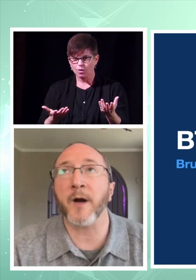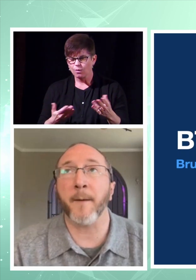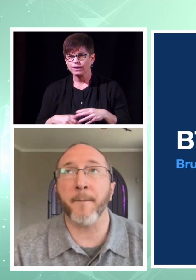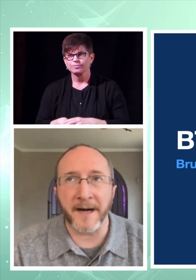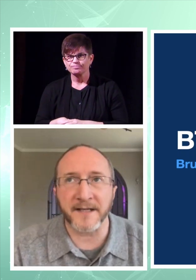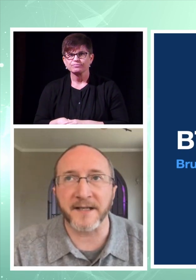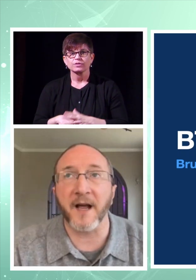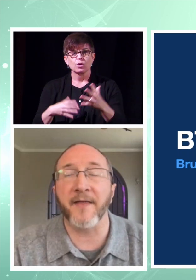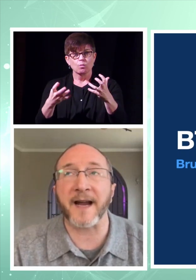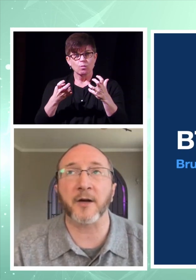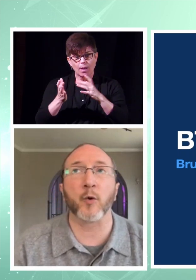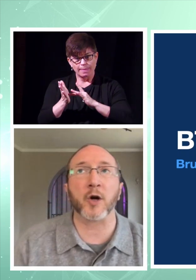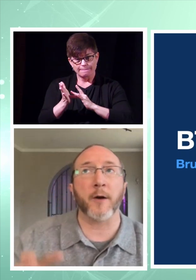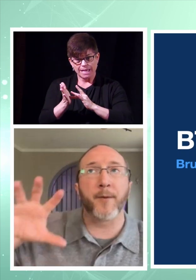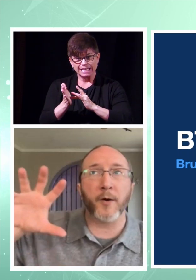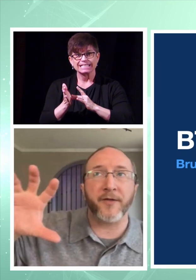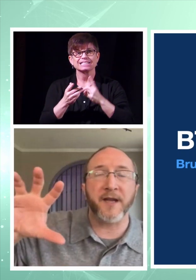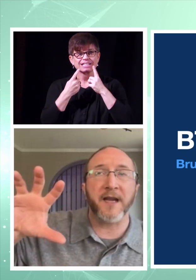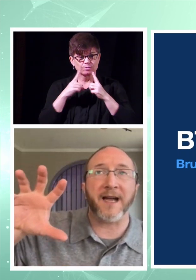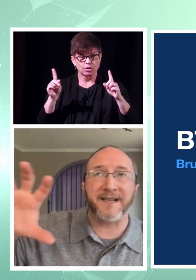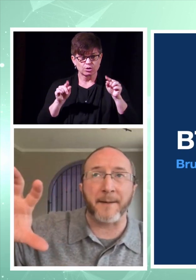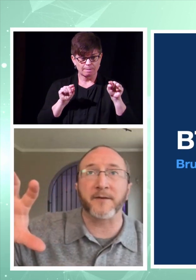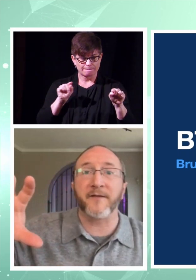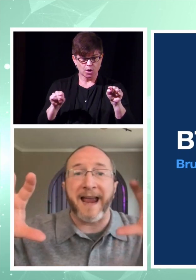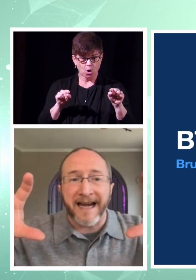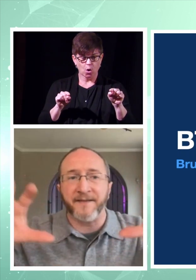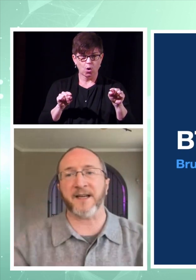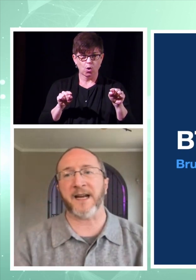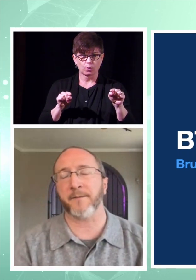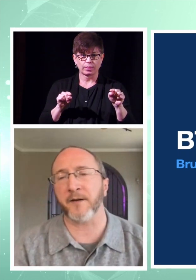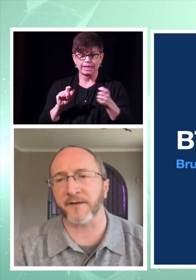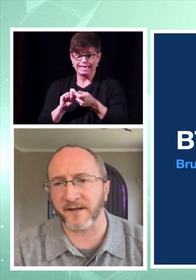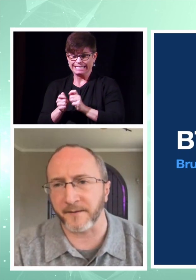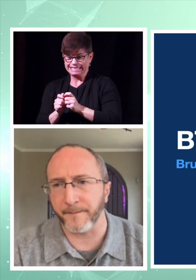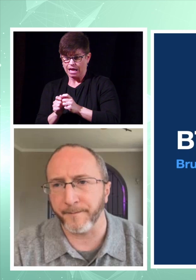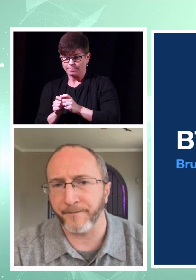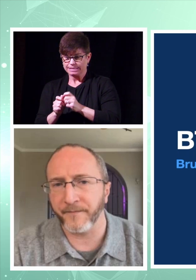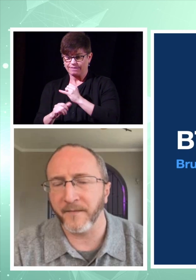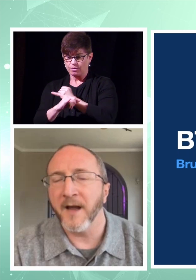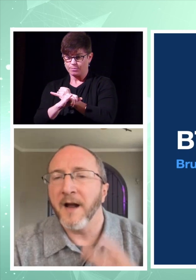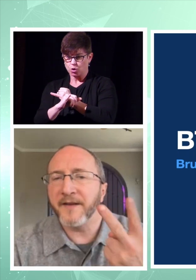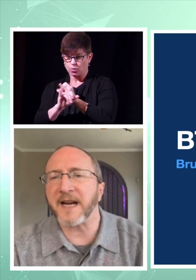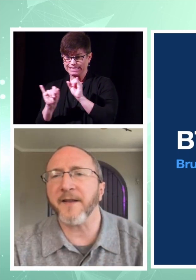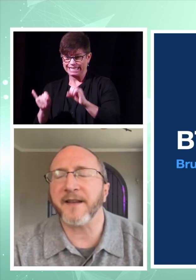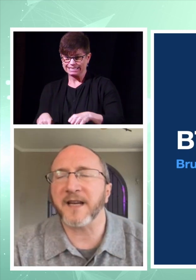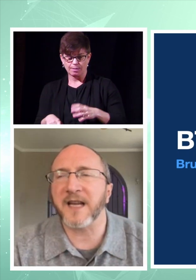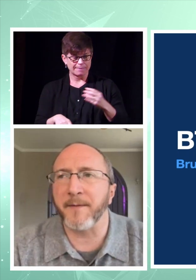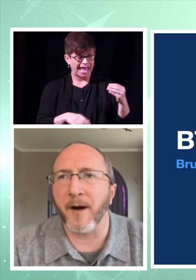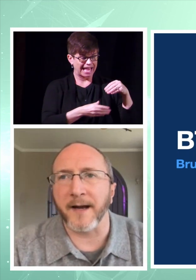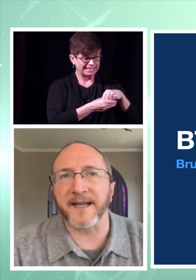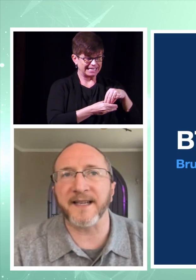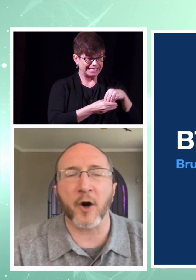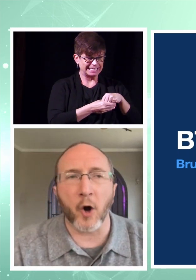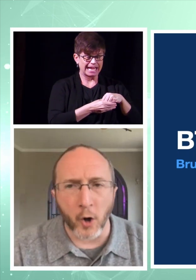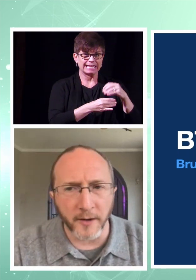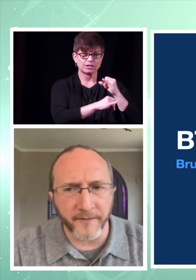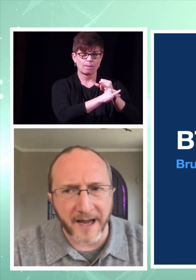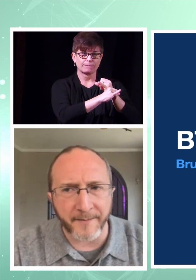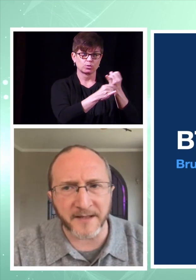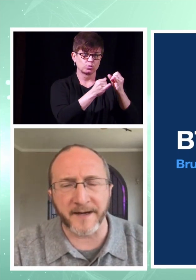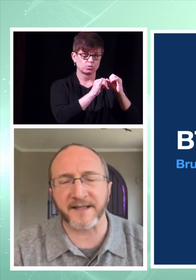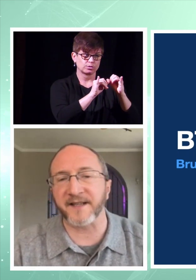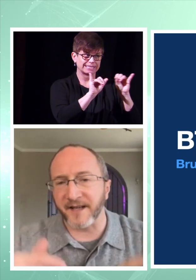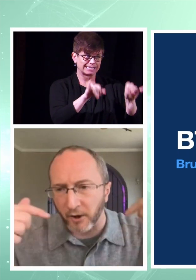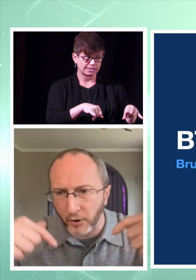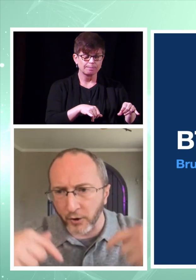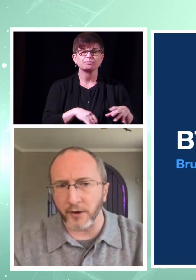ideally, we want a medicine that can work on both the adaptive and the innate immune system. The second thing to keep in mind is all of